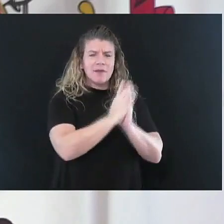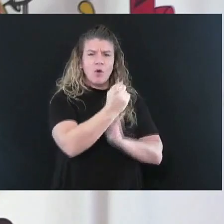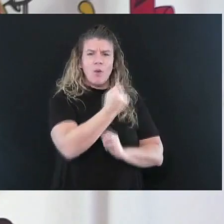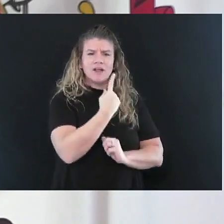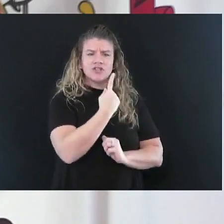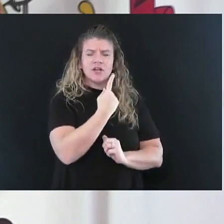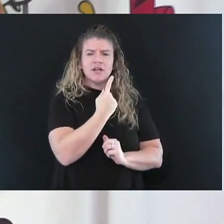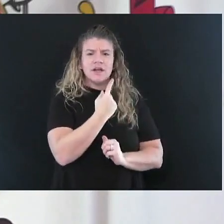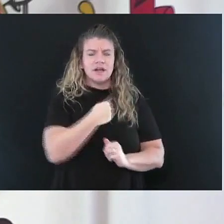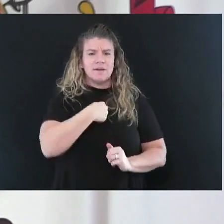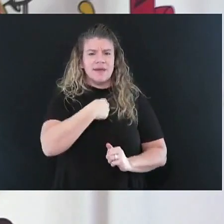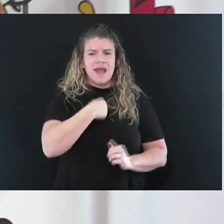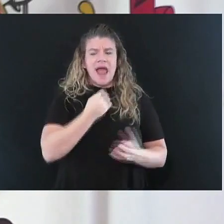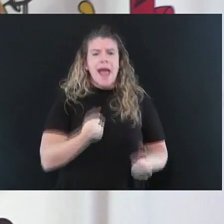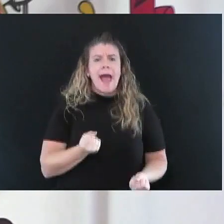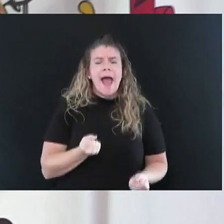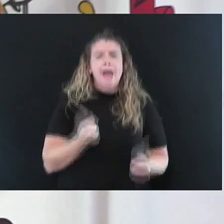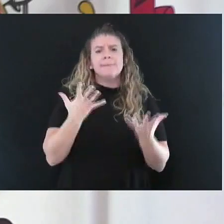do our